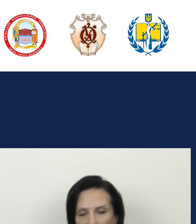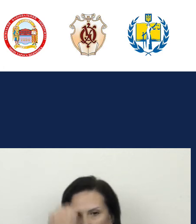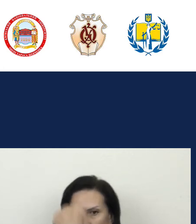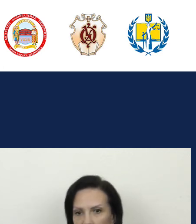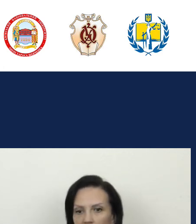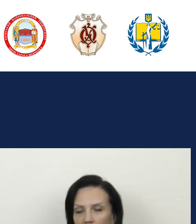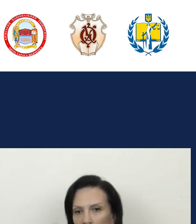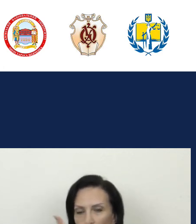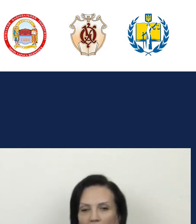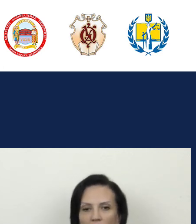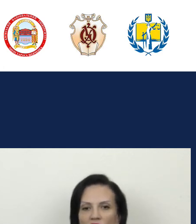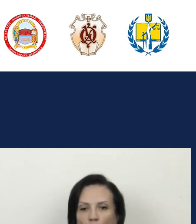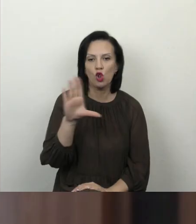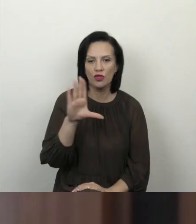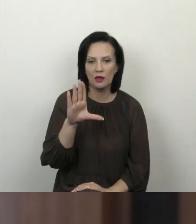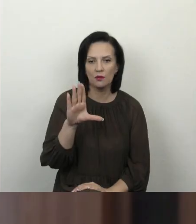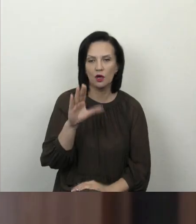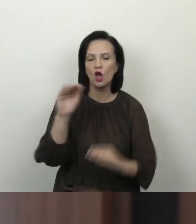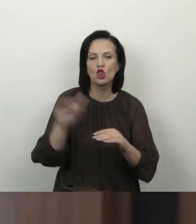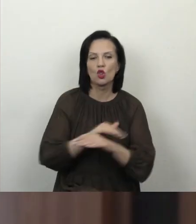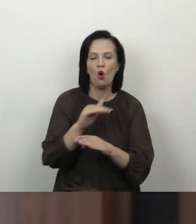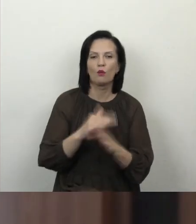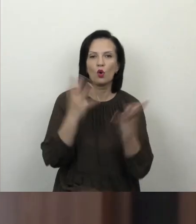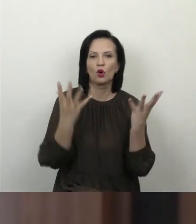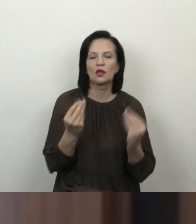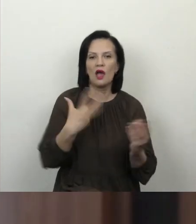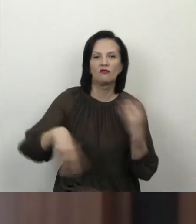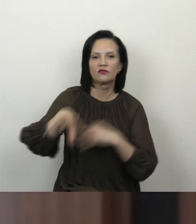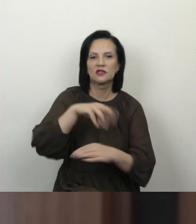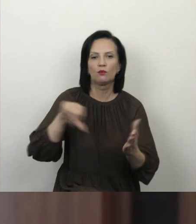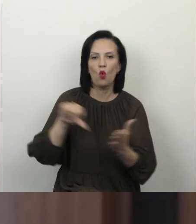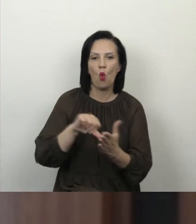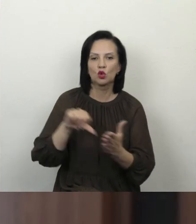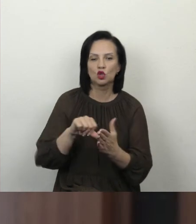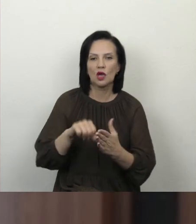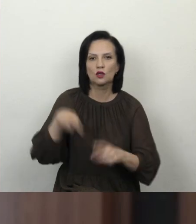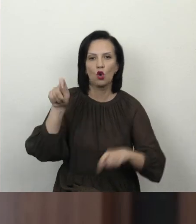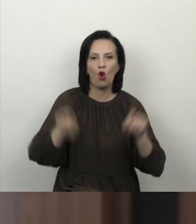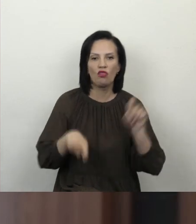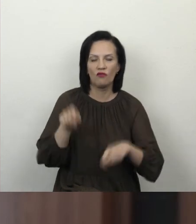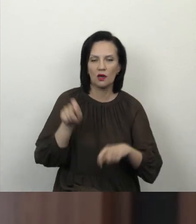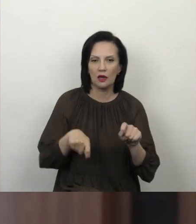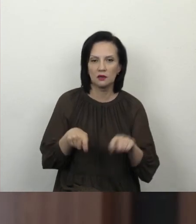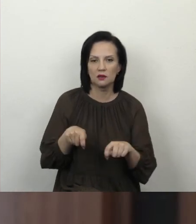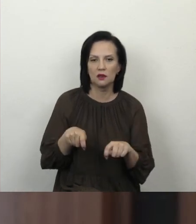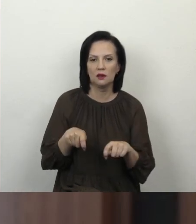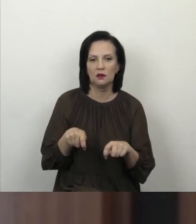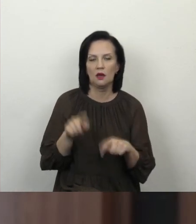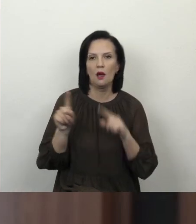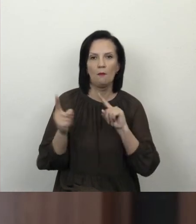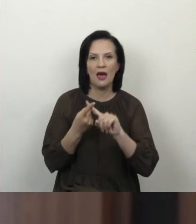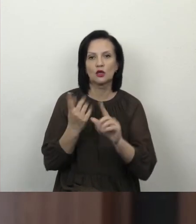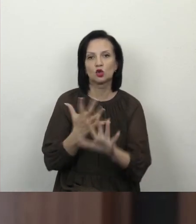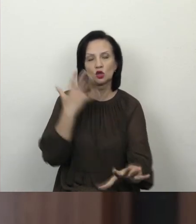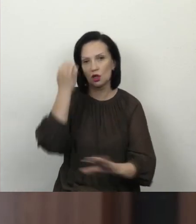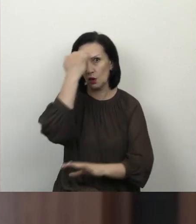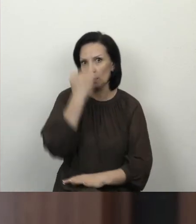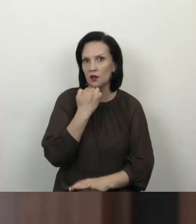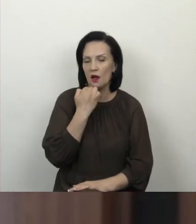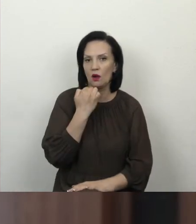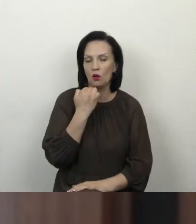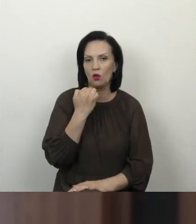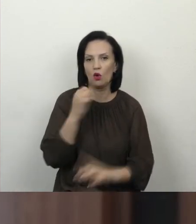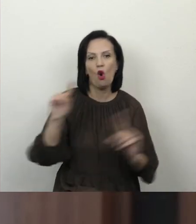results of the interim elections. Thank you. Good afternoon, dear members,